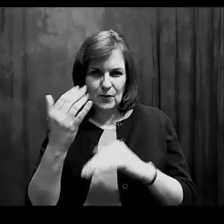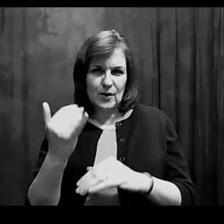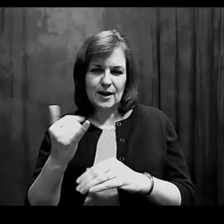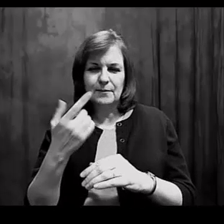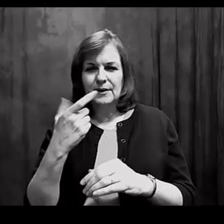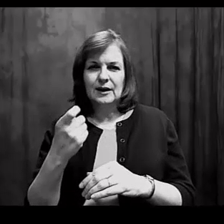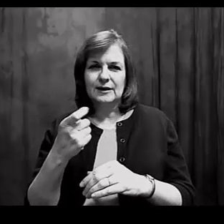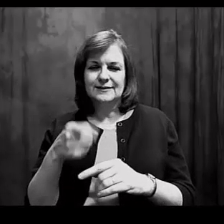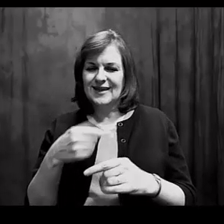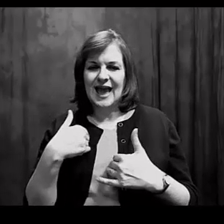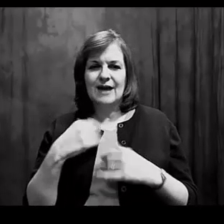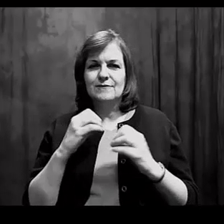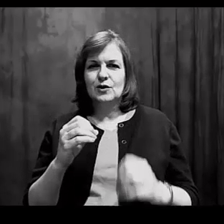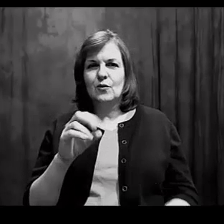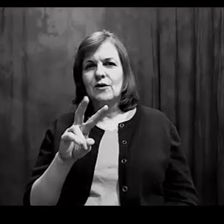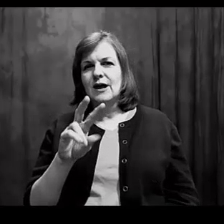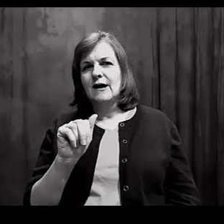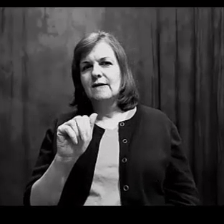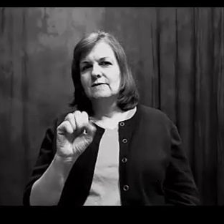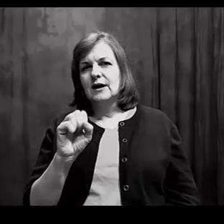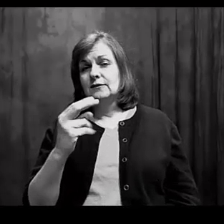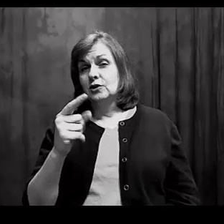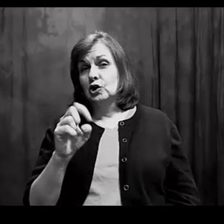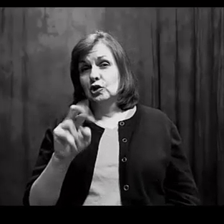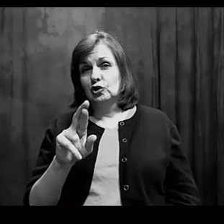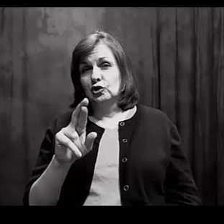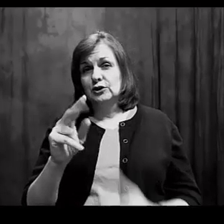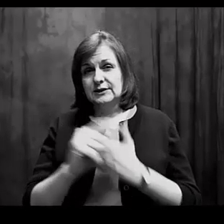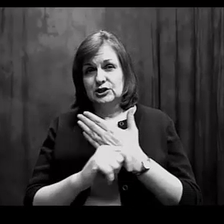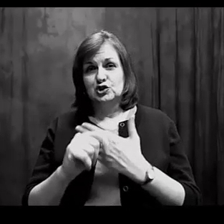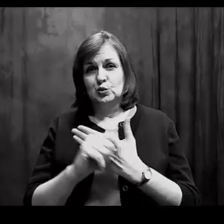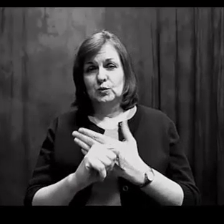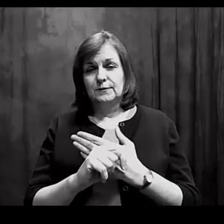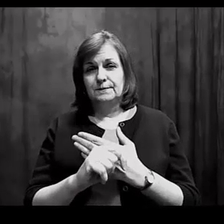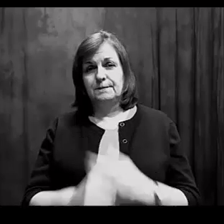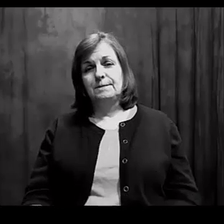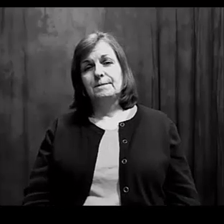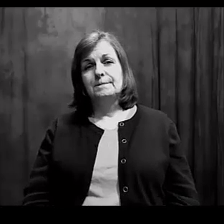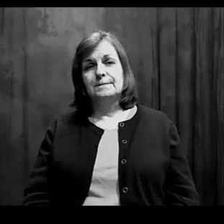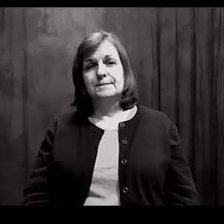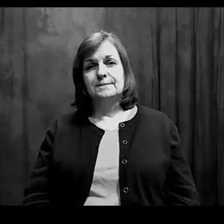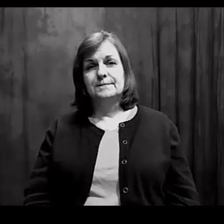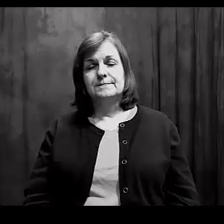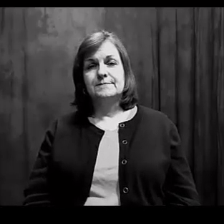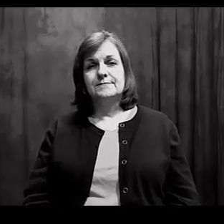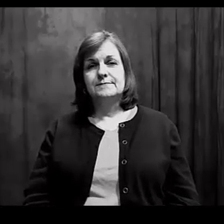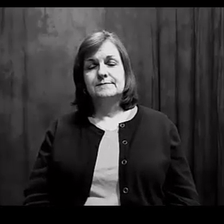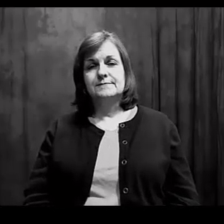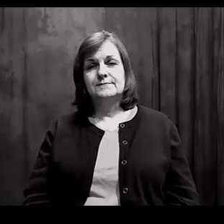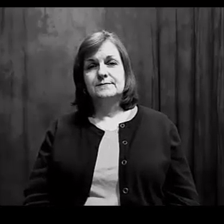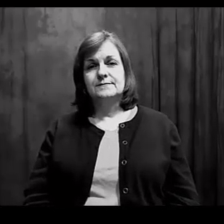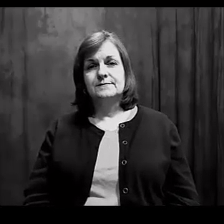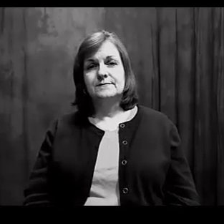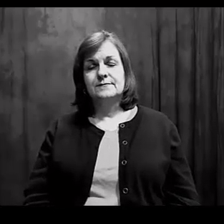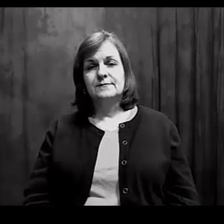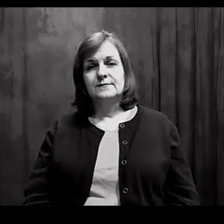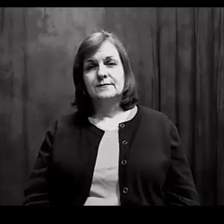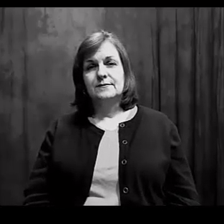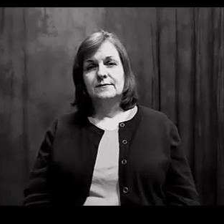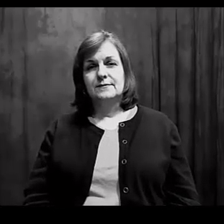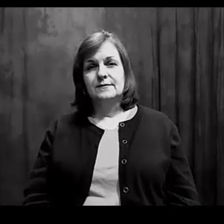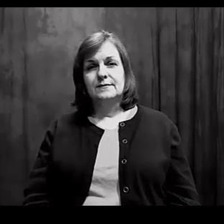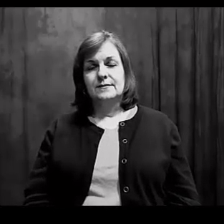is this? Well, they're very short because they have no vascular tissue.